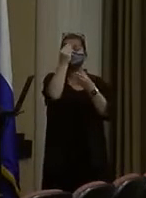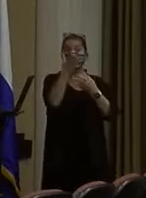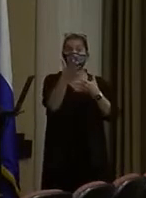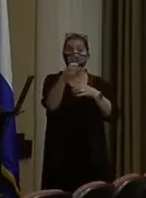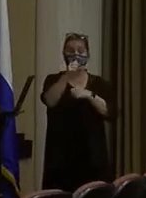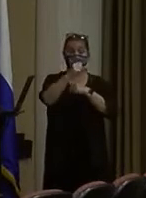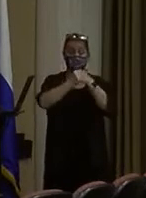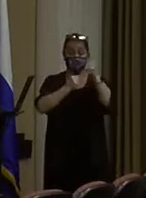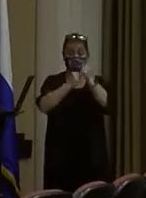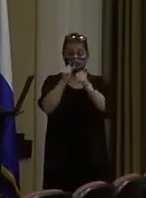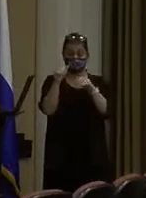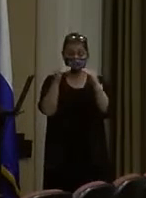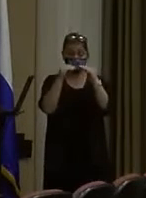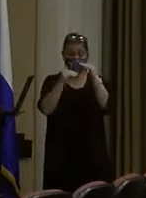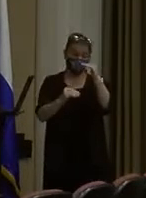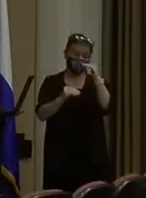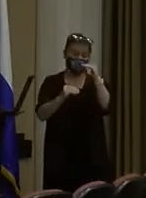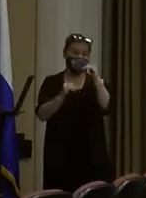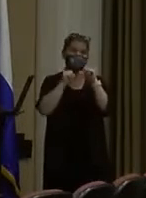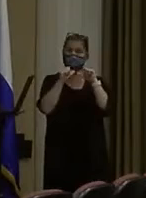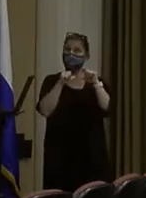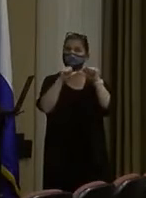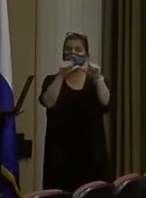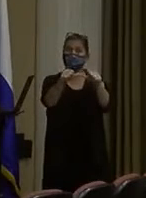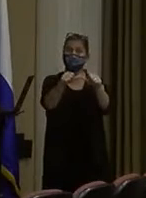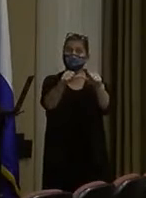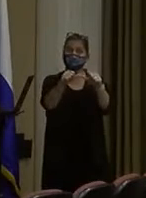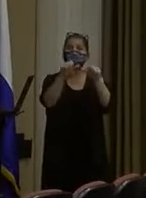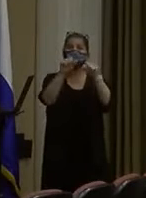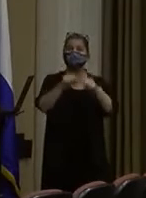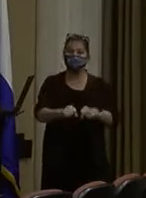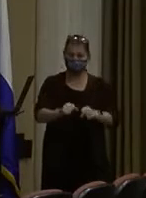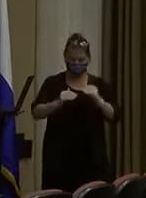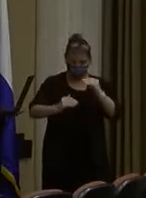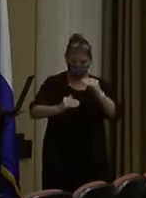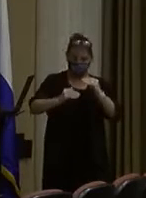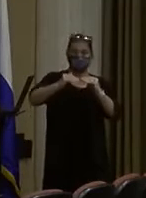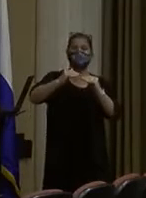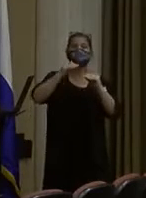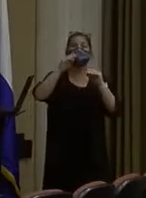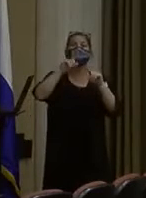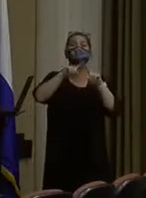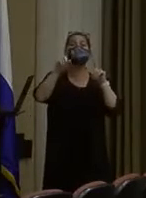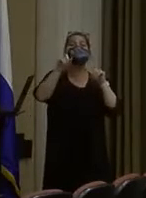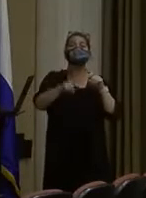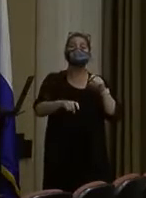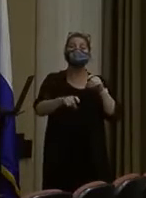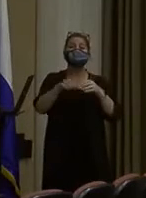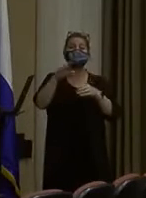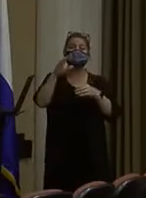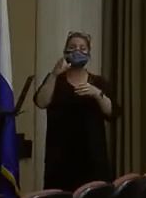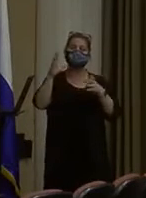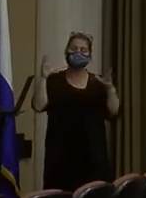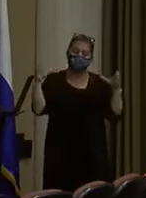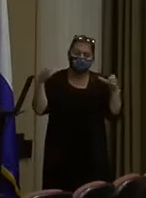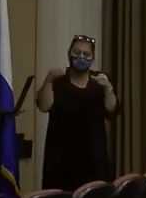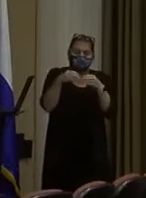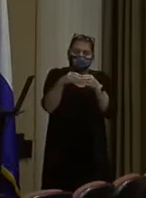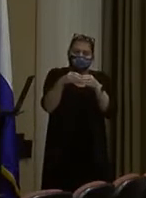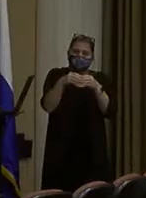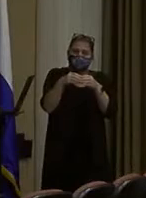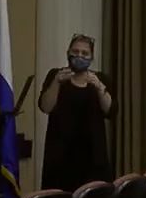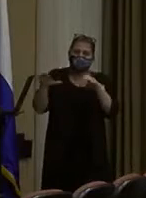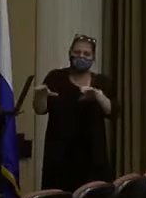structural inequities really aren't permanent. They're not permanent. That's the good news. But it's going to take collective action and agreement